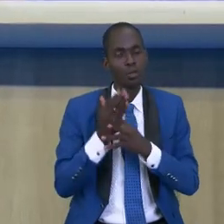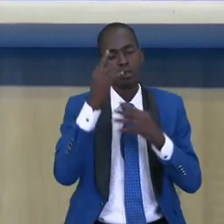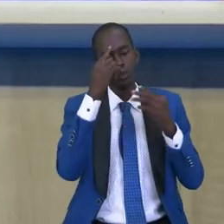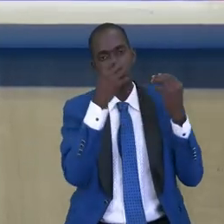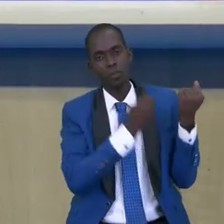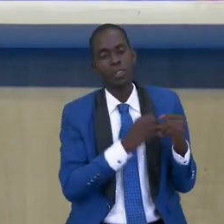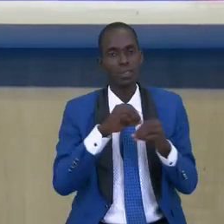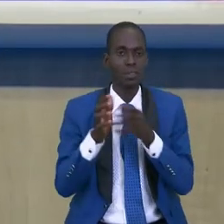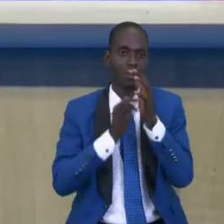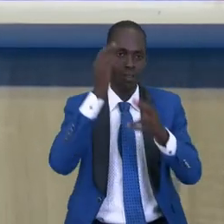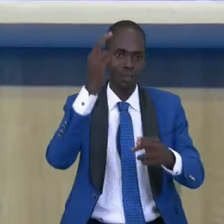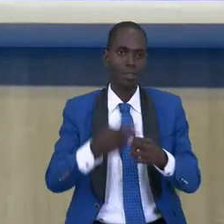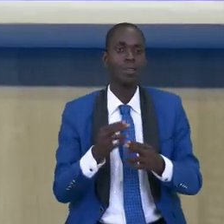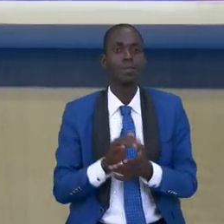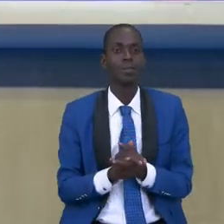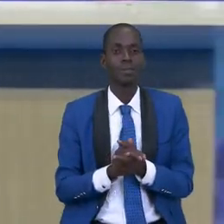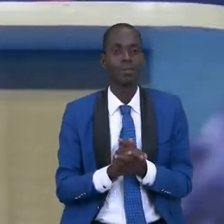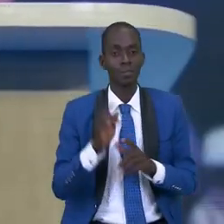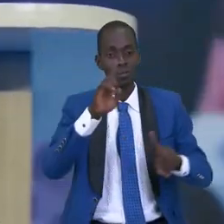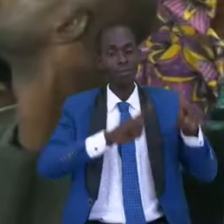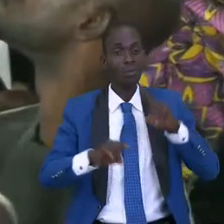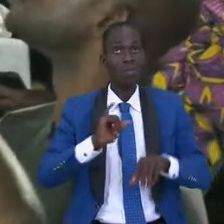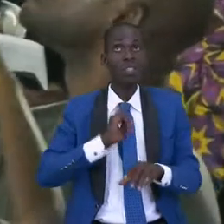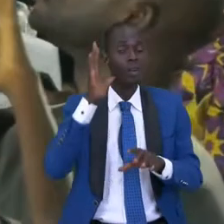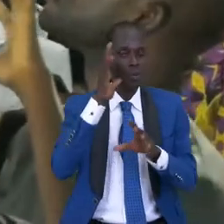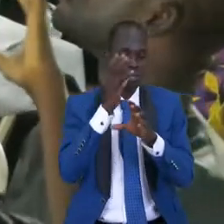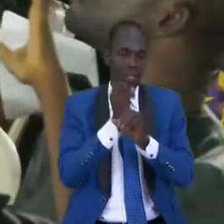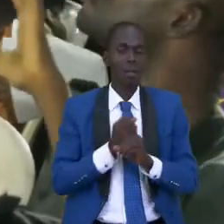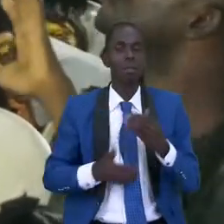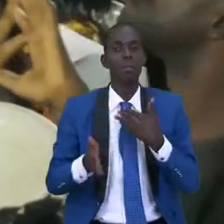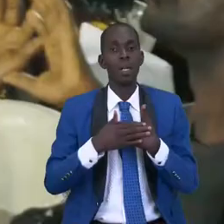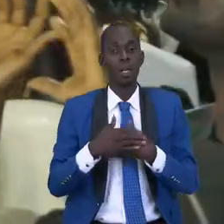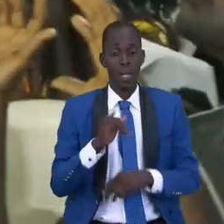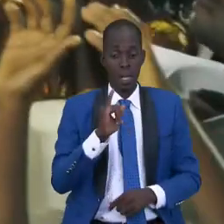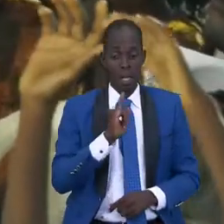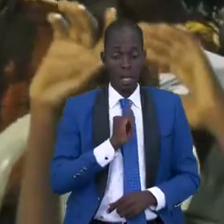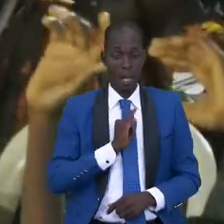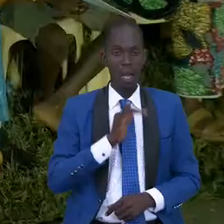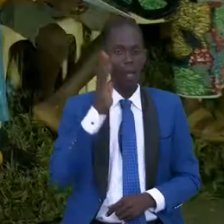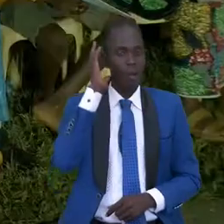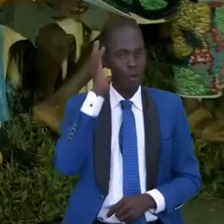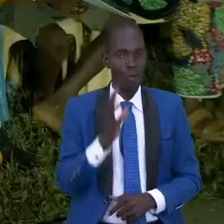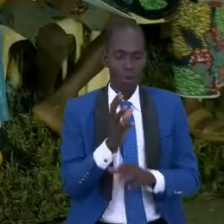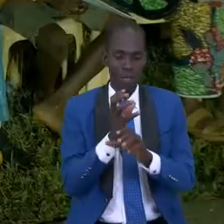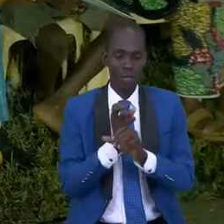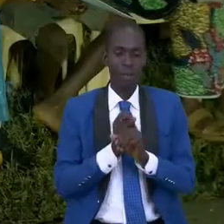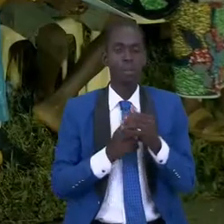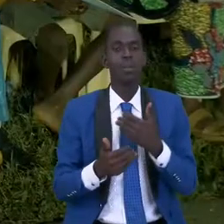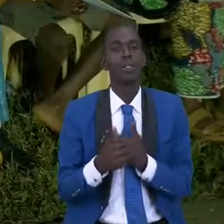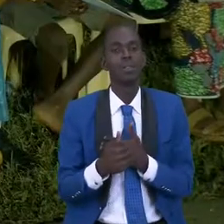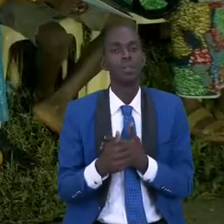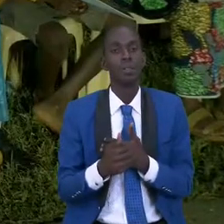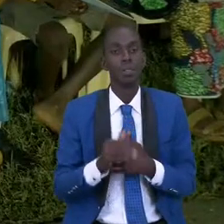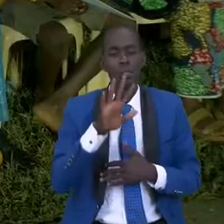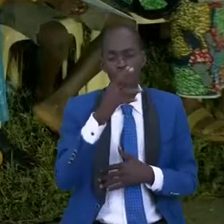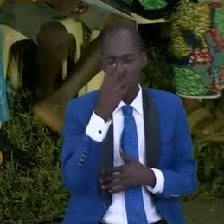through faith. I will recover. I will recover. Your